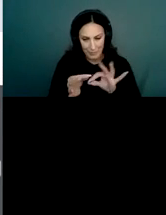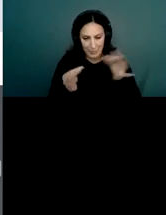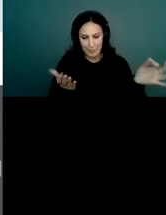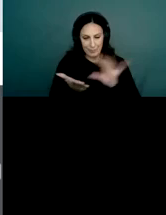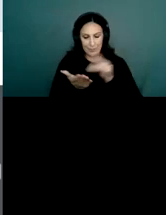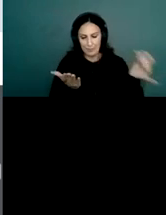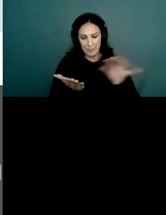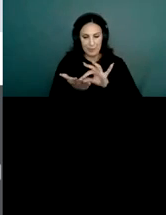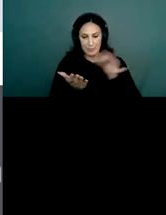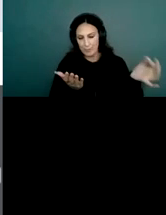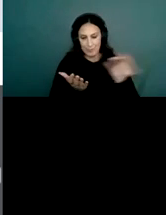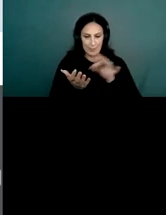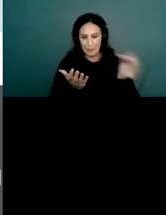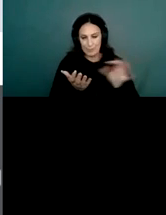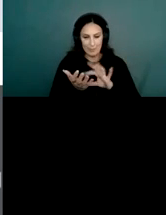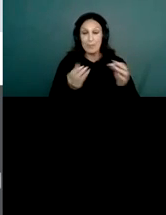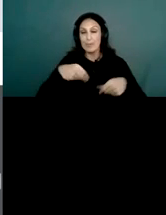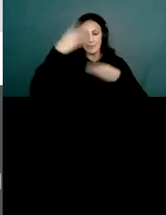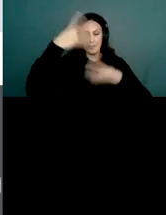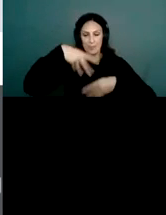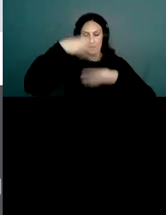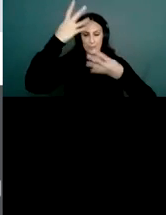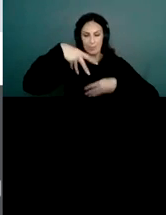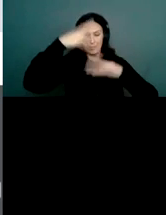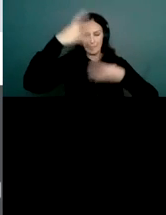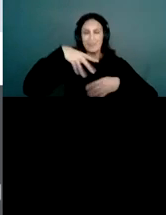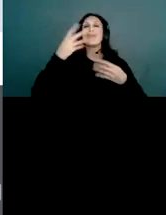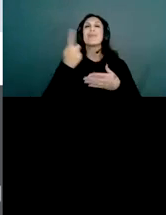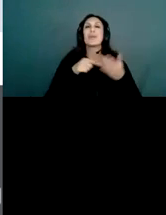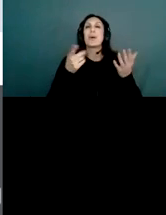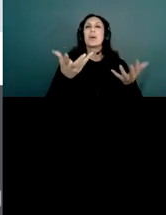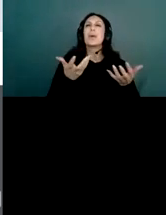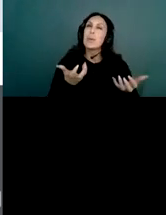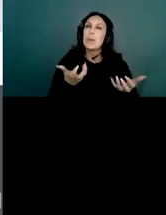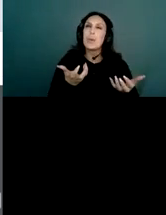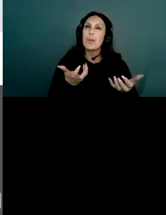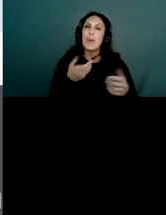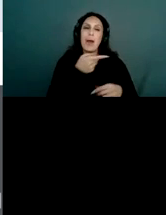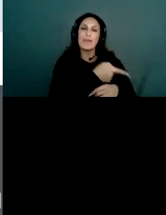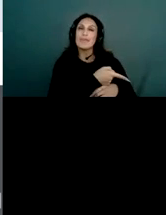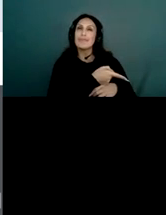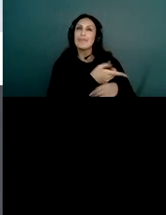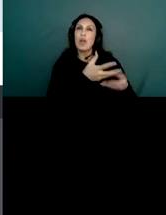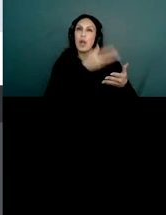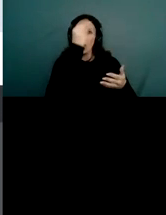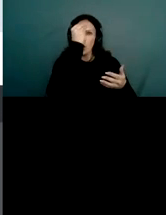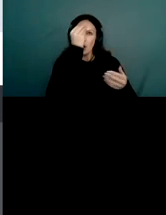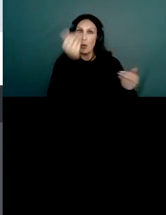with. You decide how much you want to do and what you want students to do here.